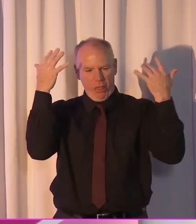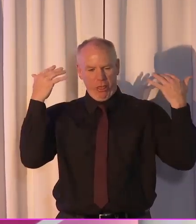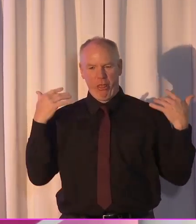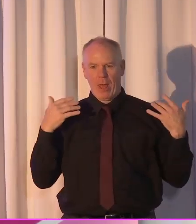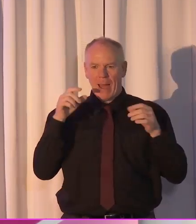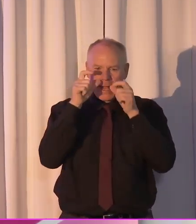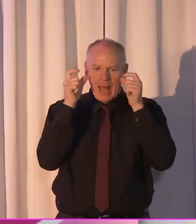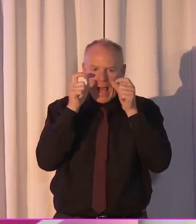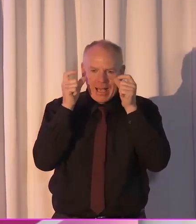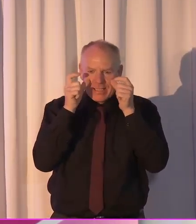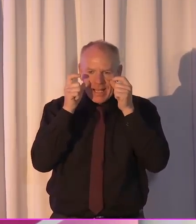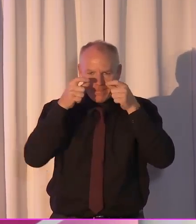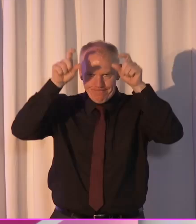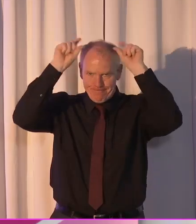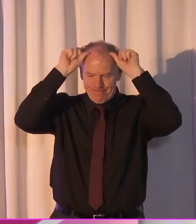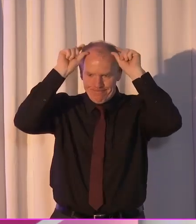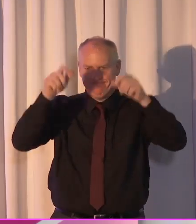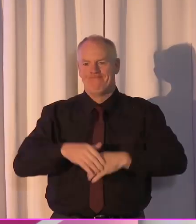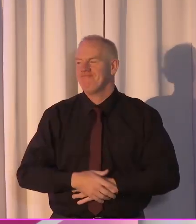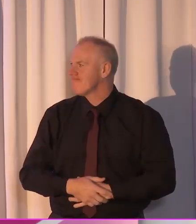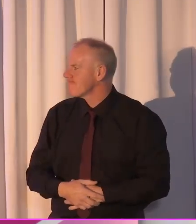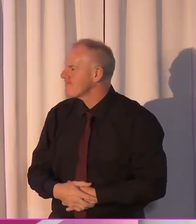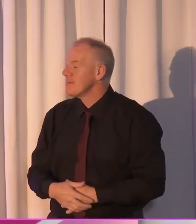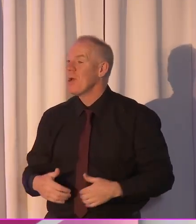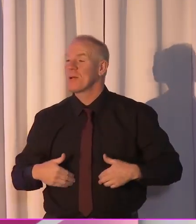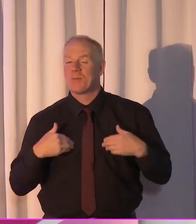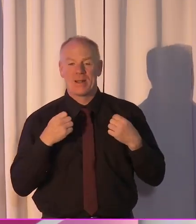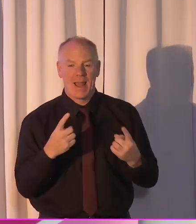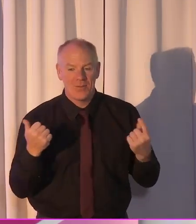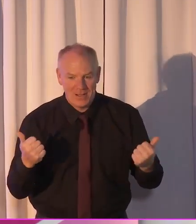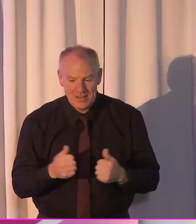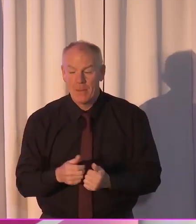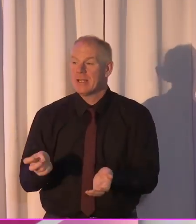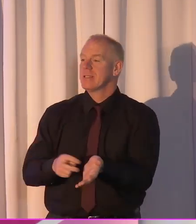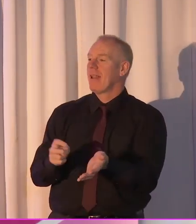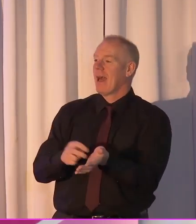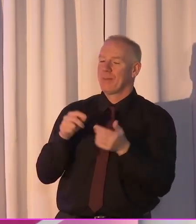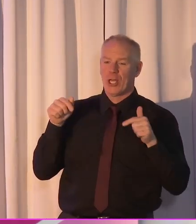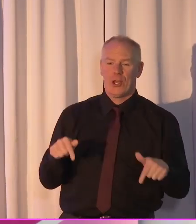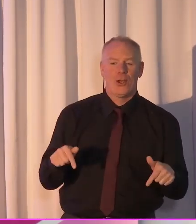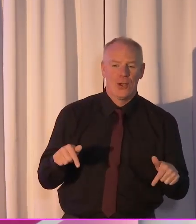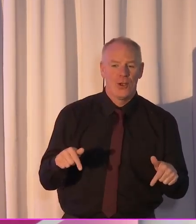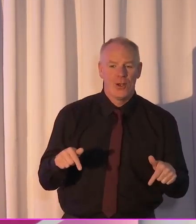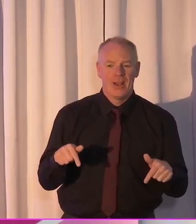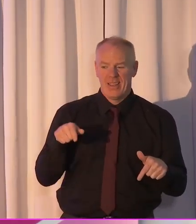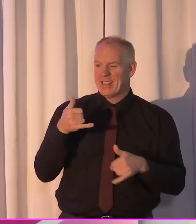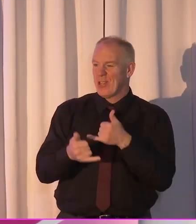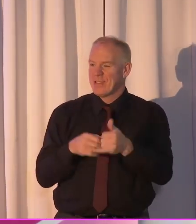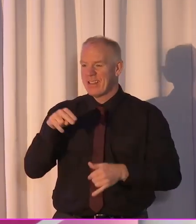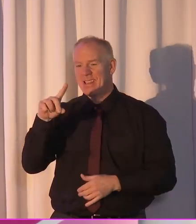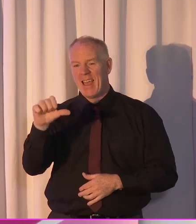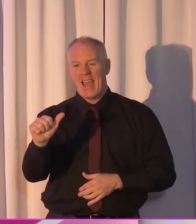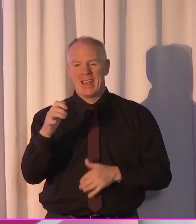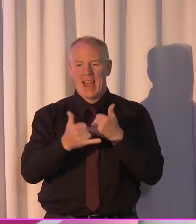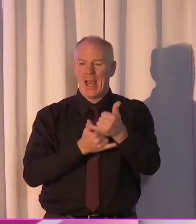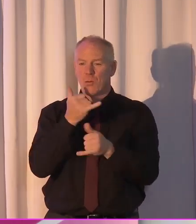my glasses, of course, are on my head. So, as I say, good morning to everybody. And I'm delighted to be here at this year's NDA